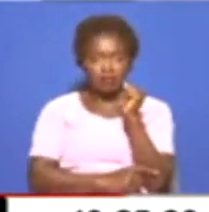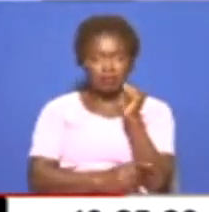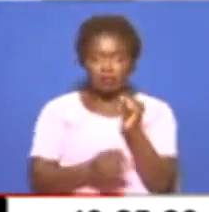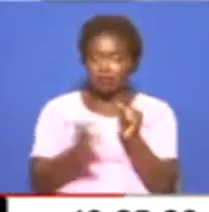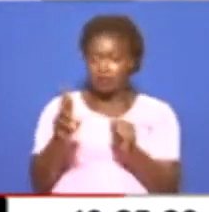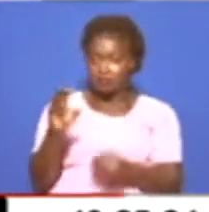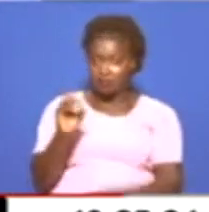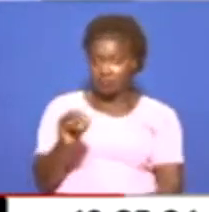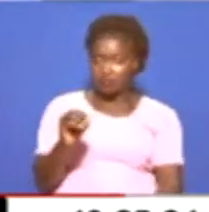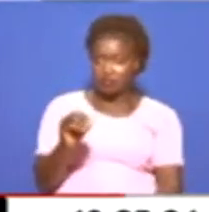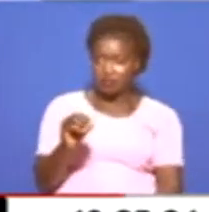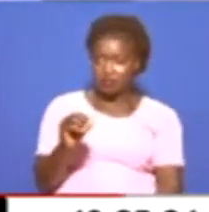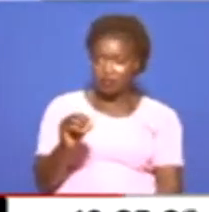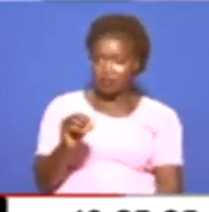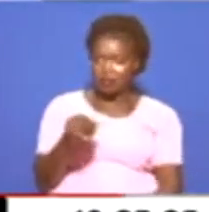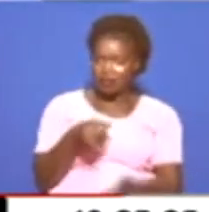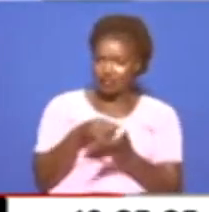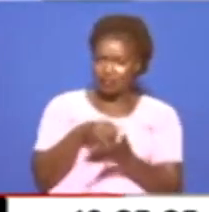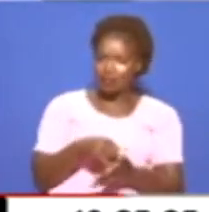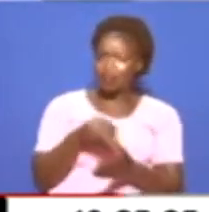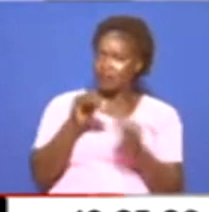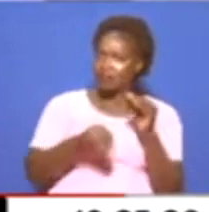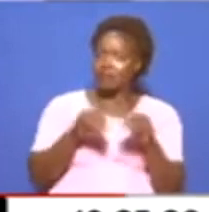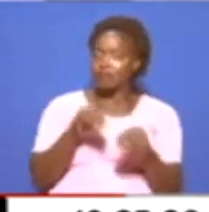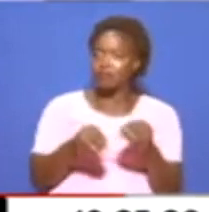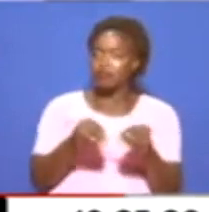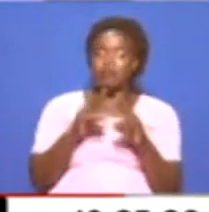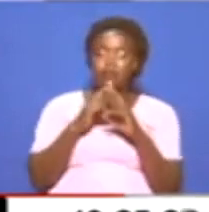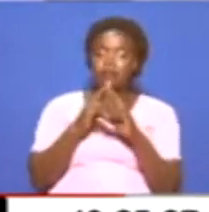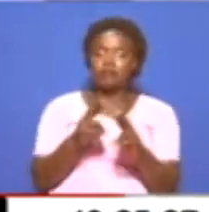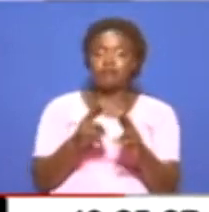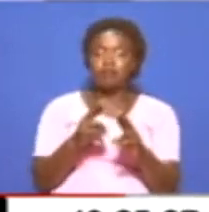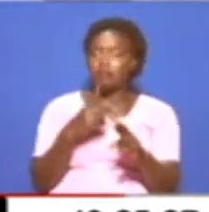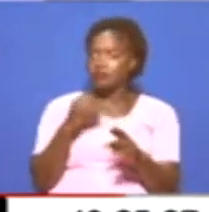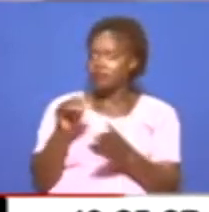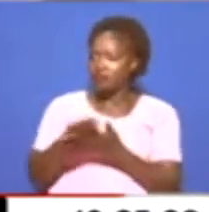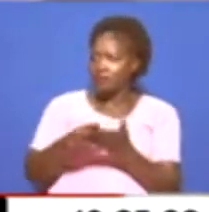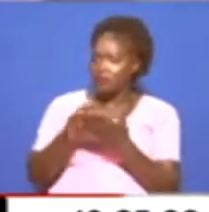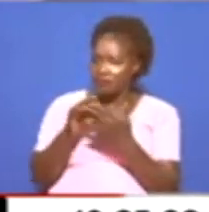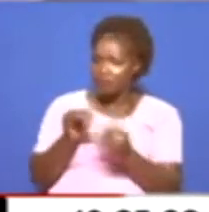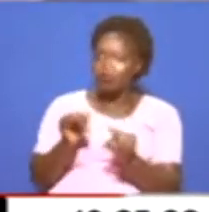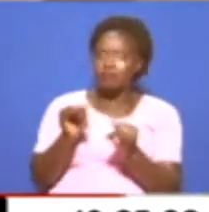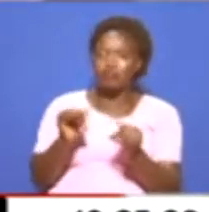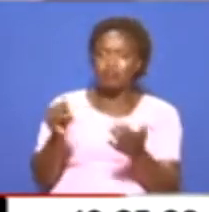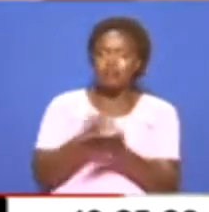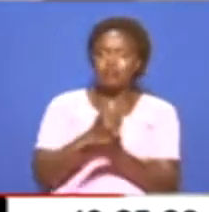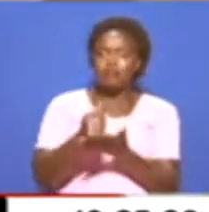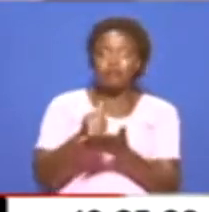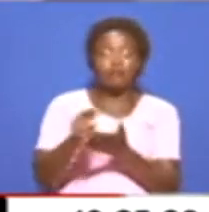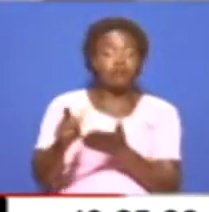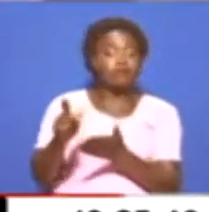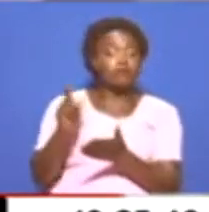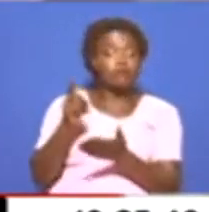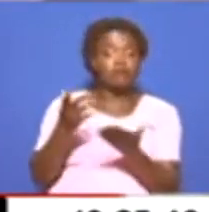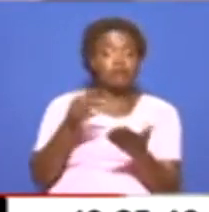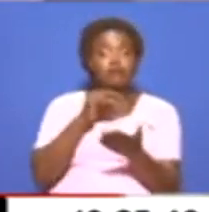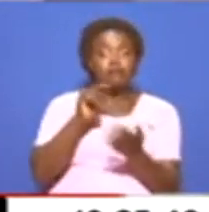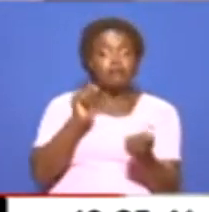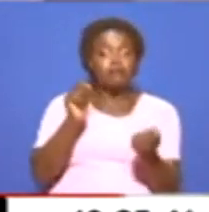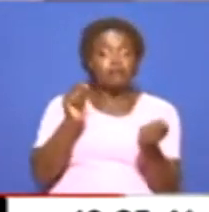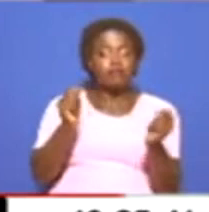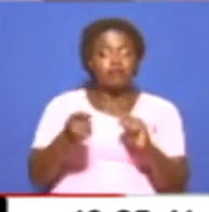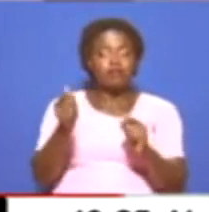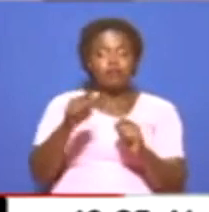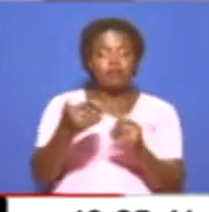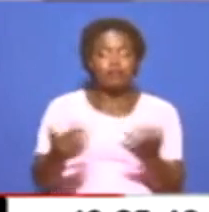officers tinkering with the elections results. So basically it's trying to fortify the laws that are there, not trying to change anything that was